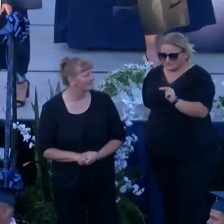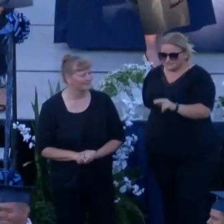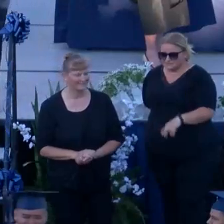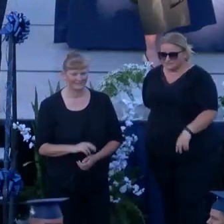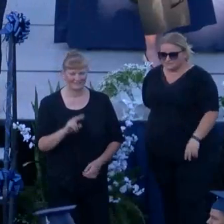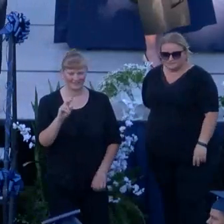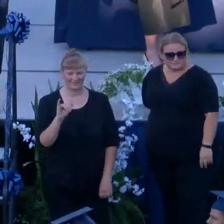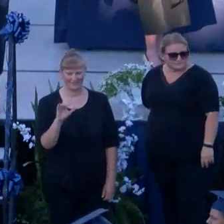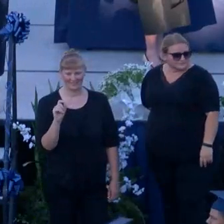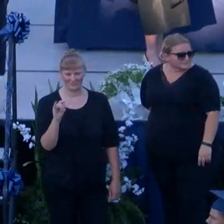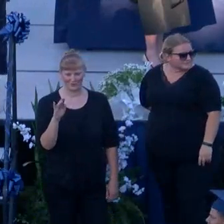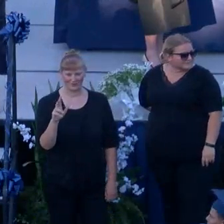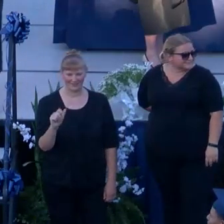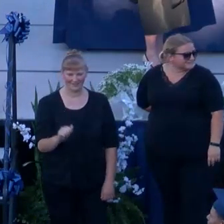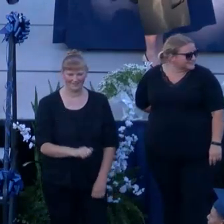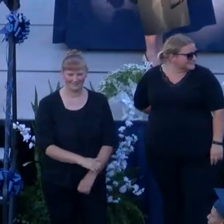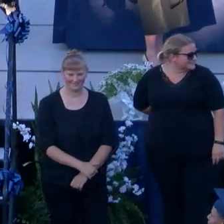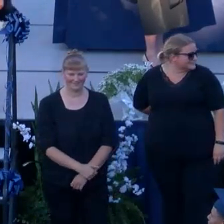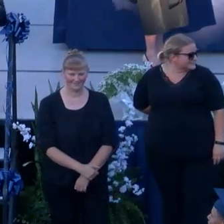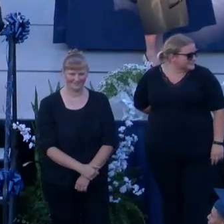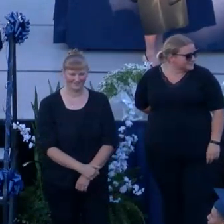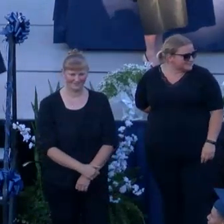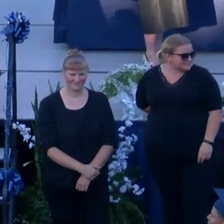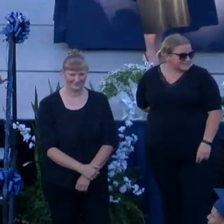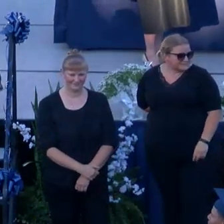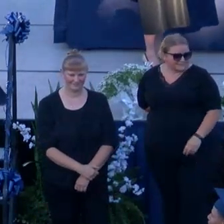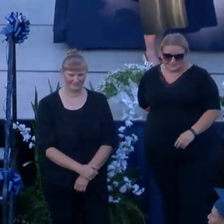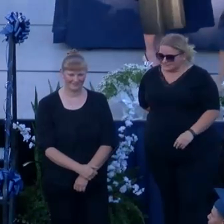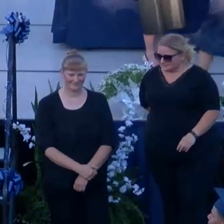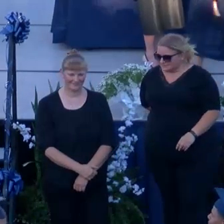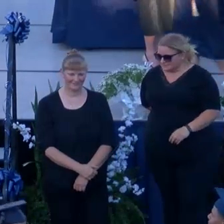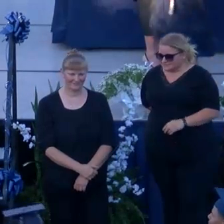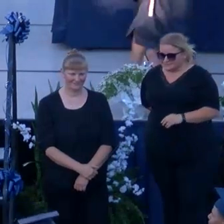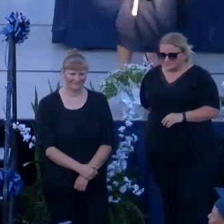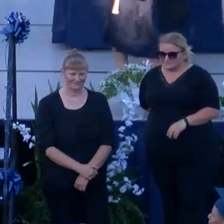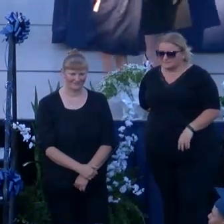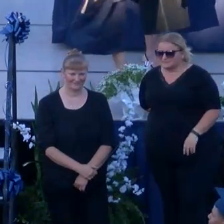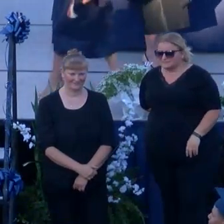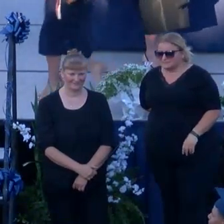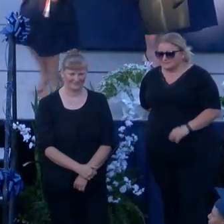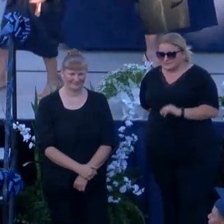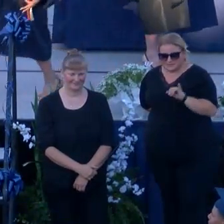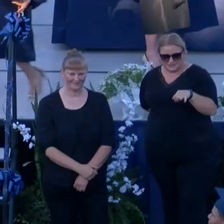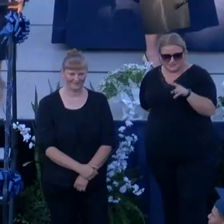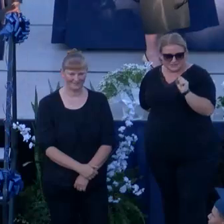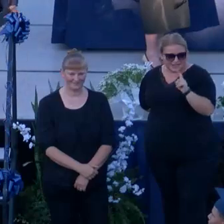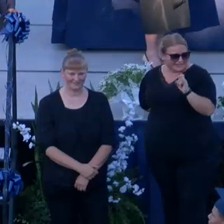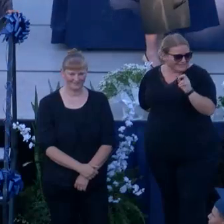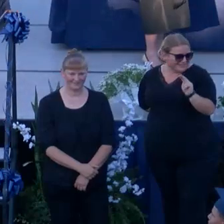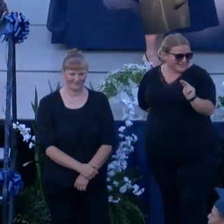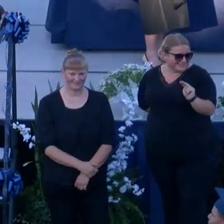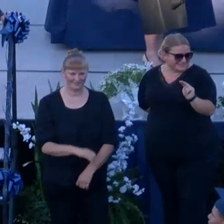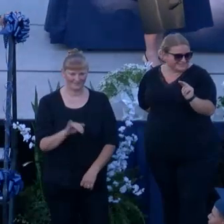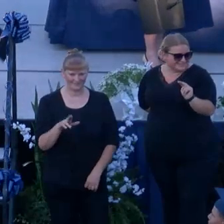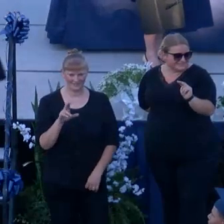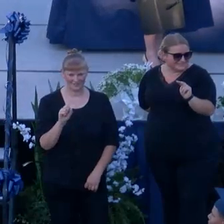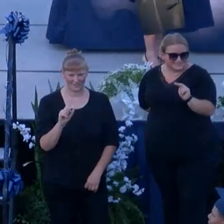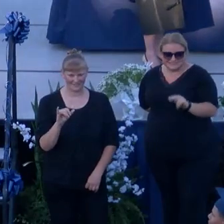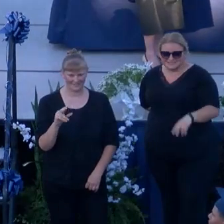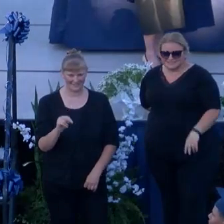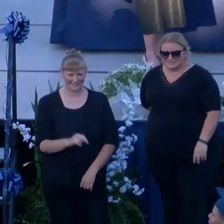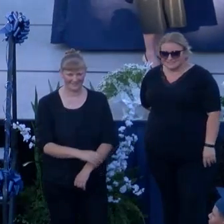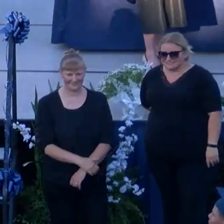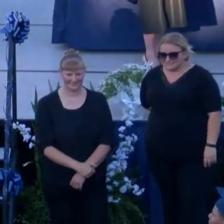Victoria Elizondo. Benito Ramirez. Justin Daniel.